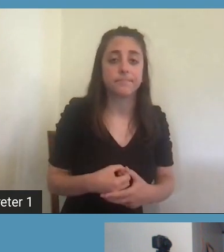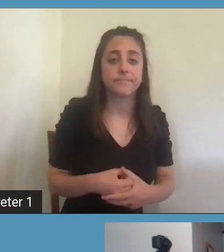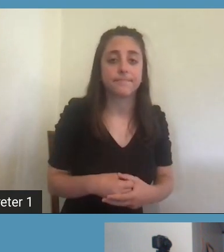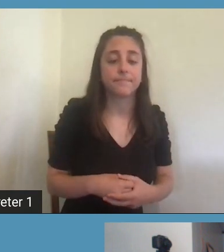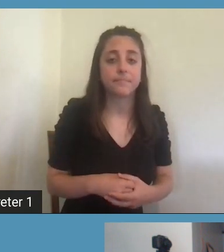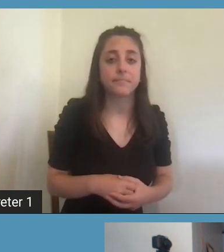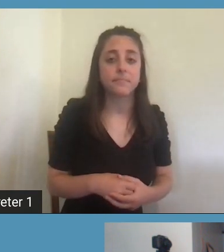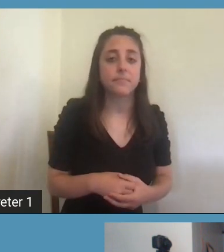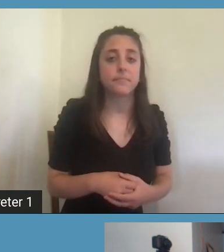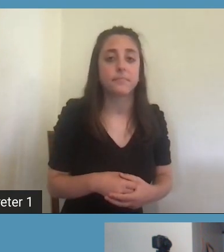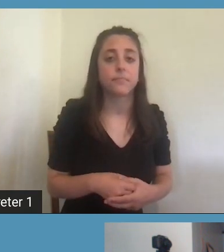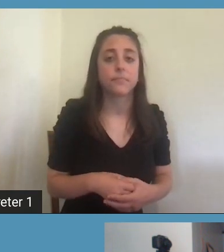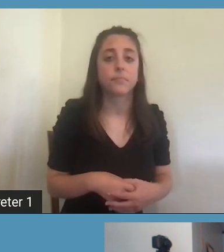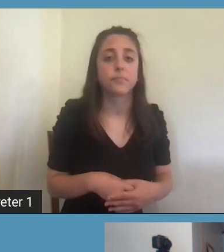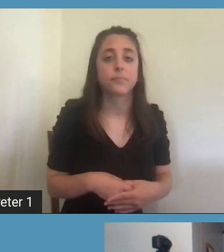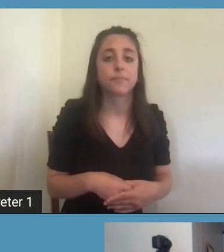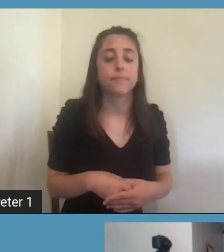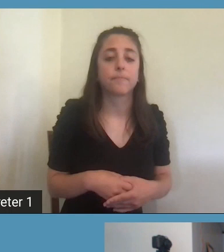allows the